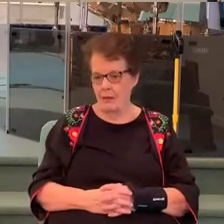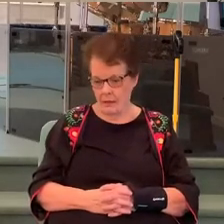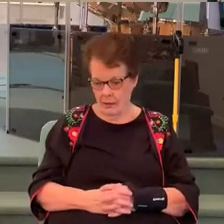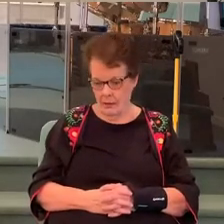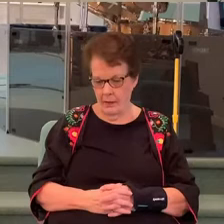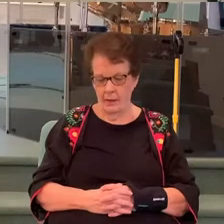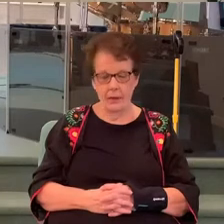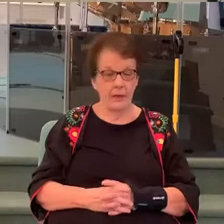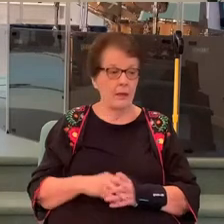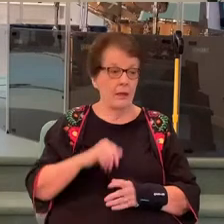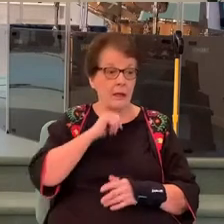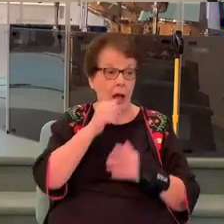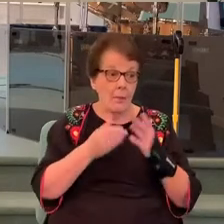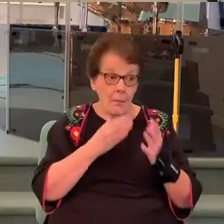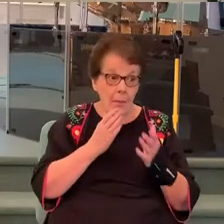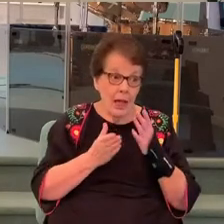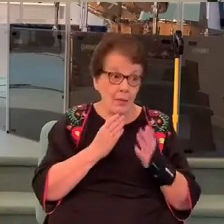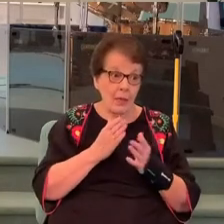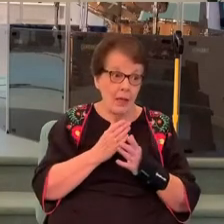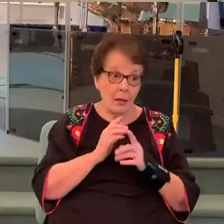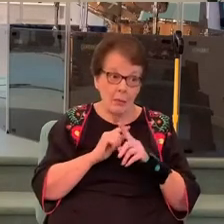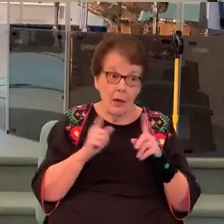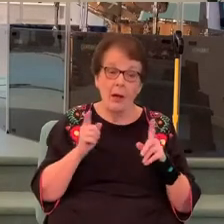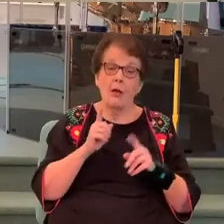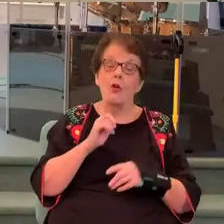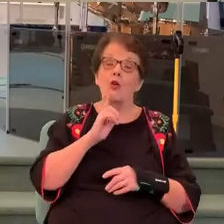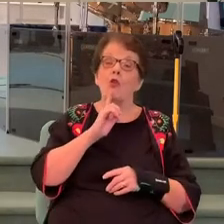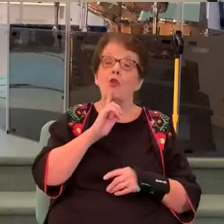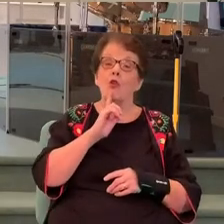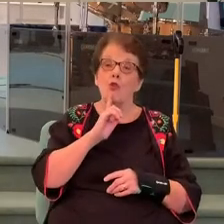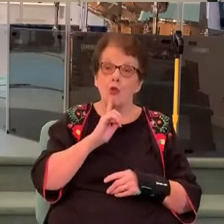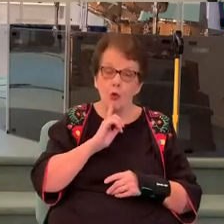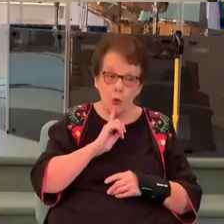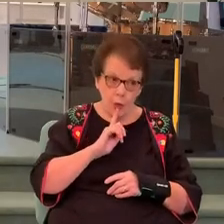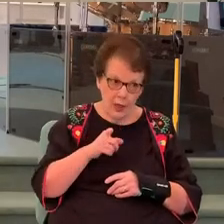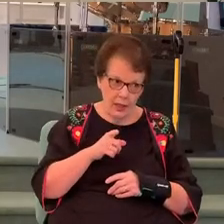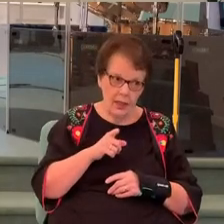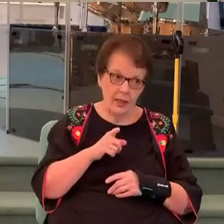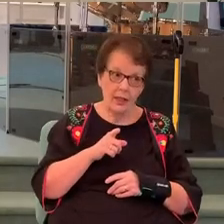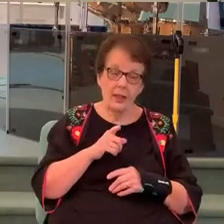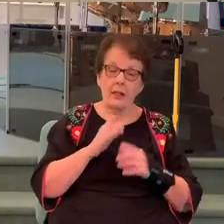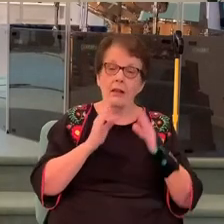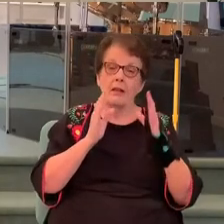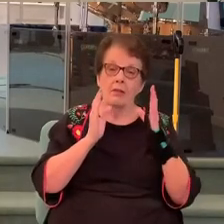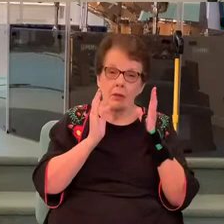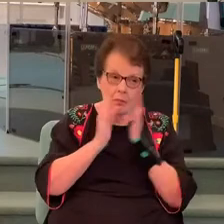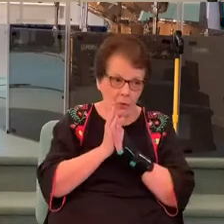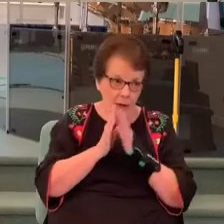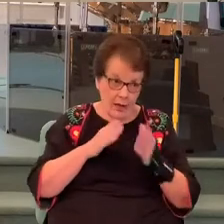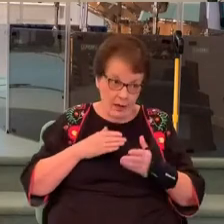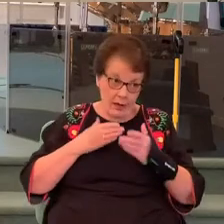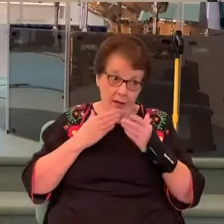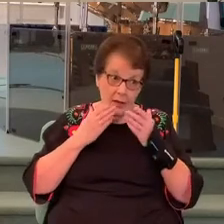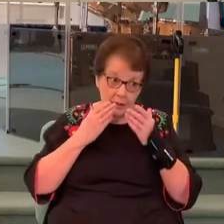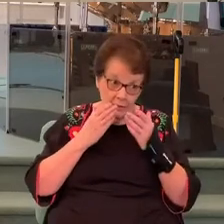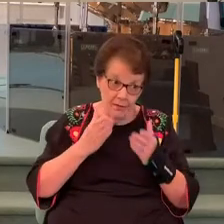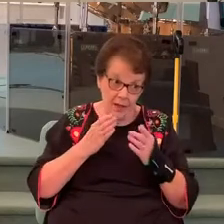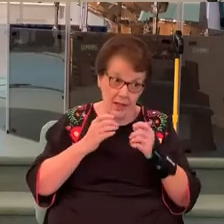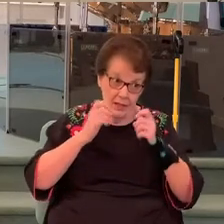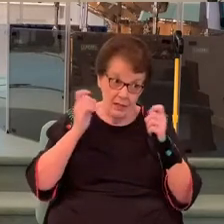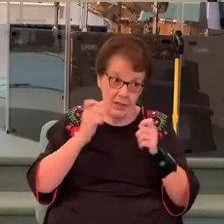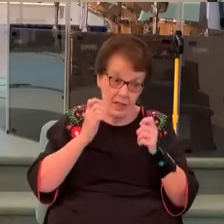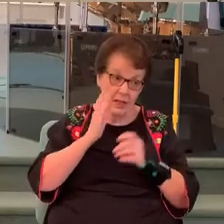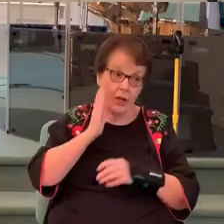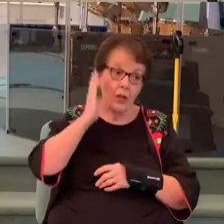be. Not God will eventually get over it, but he will be forgiven. I have the promise in prayer that when